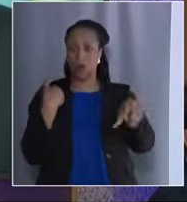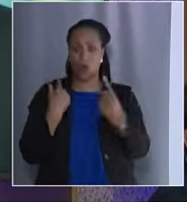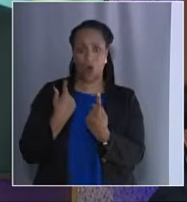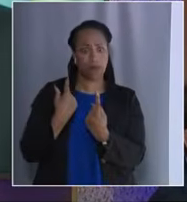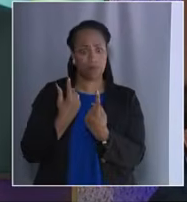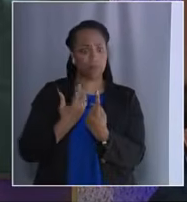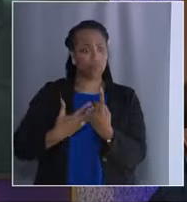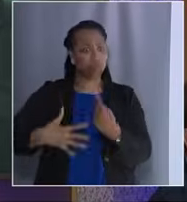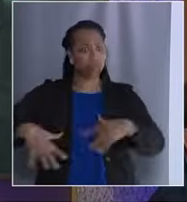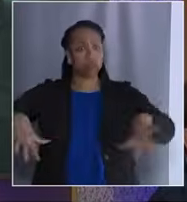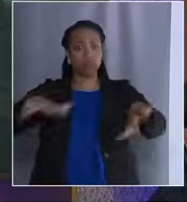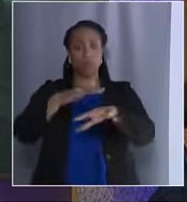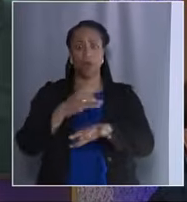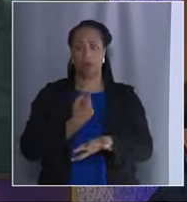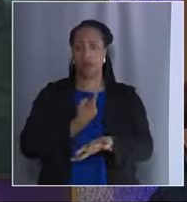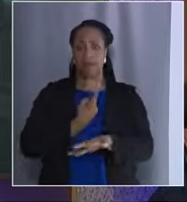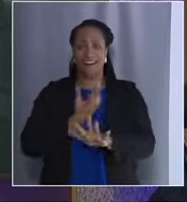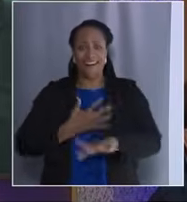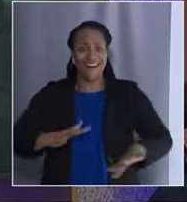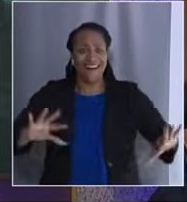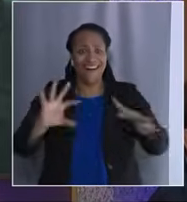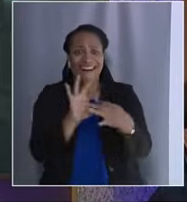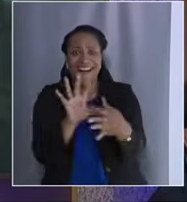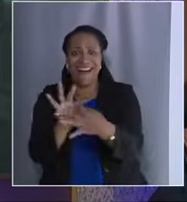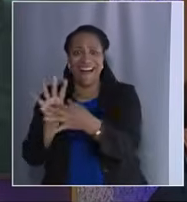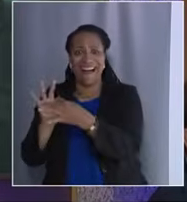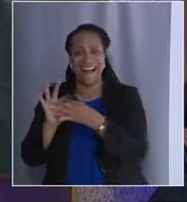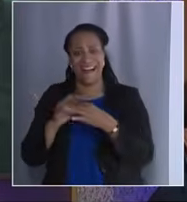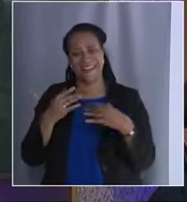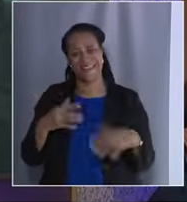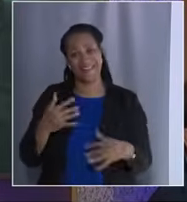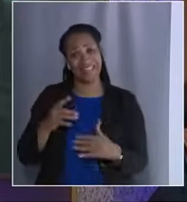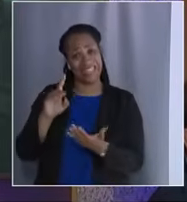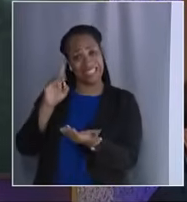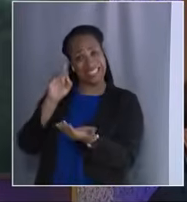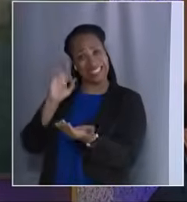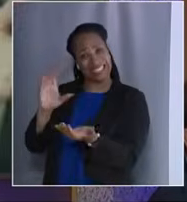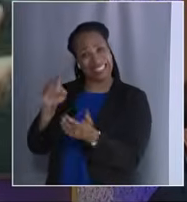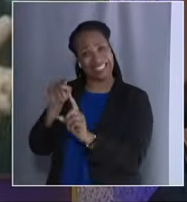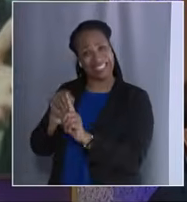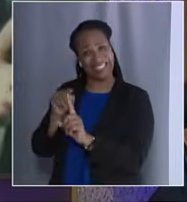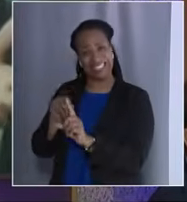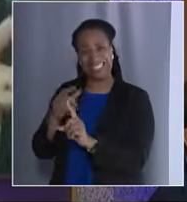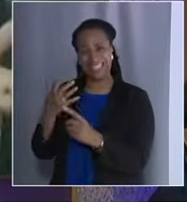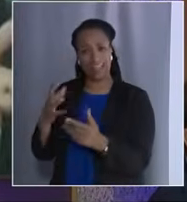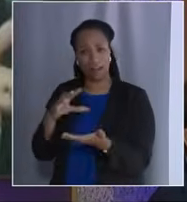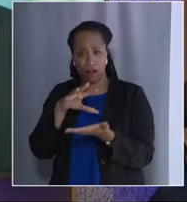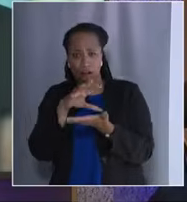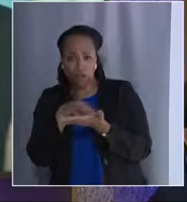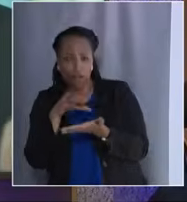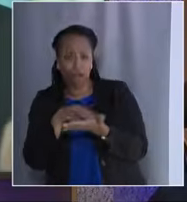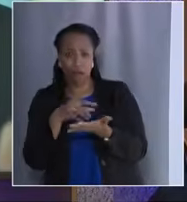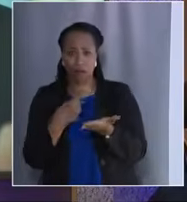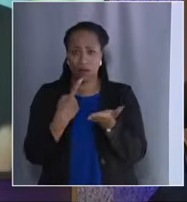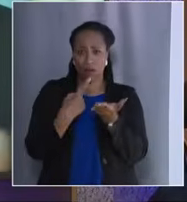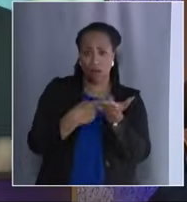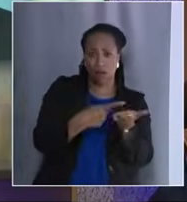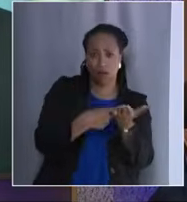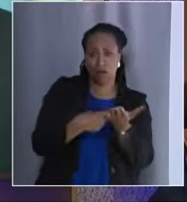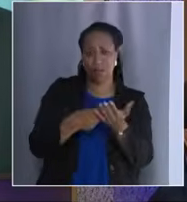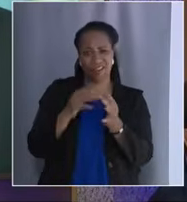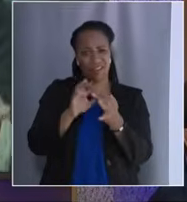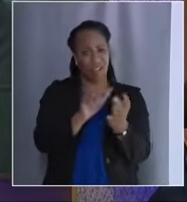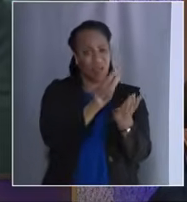very nature interacts with other fields, with law, with policy. That's what Georgetown's known for. I love the atmosphere